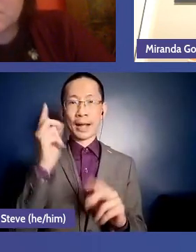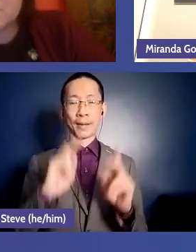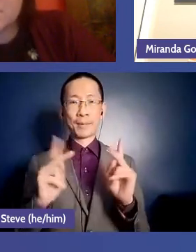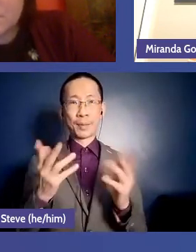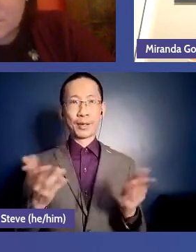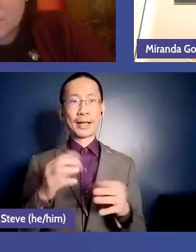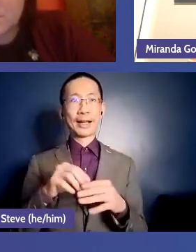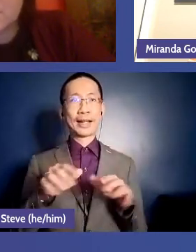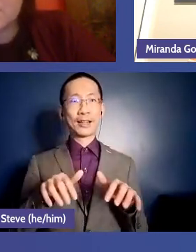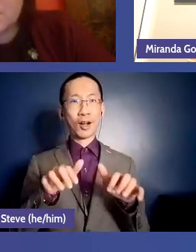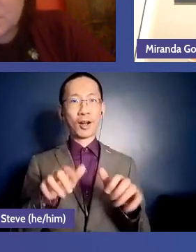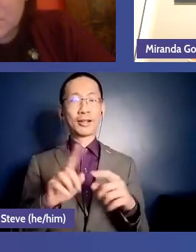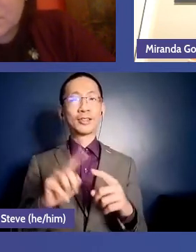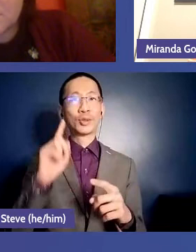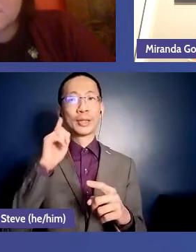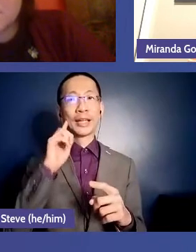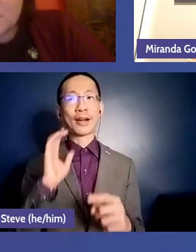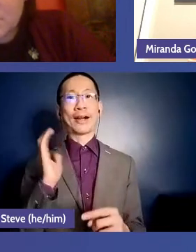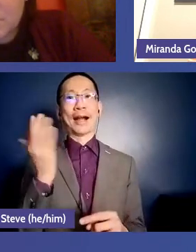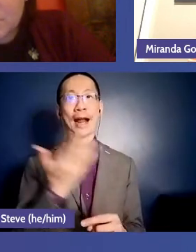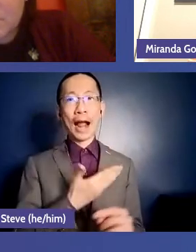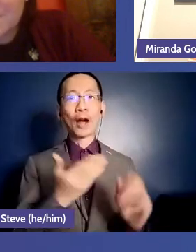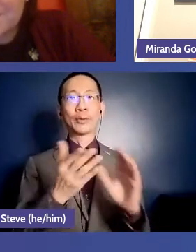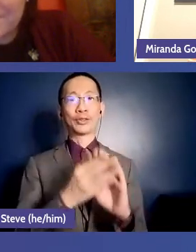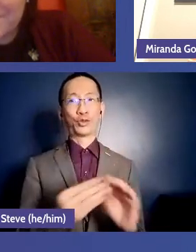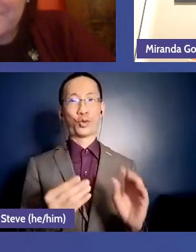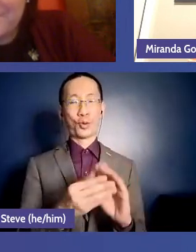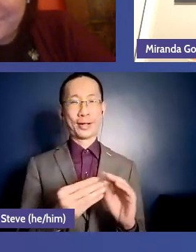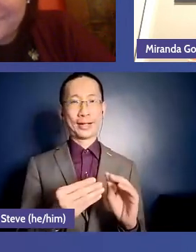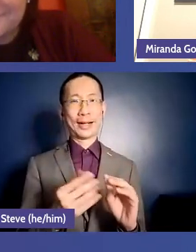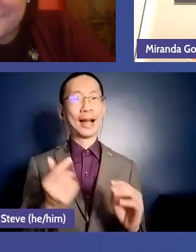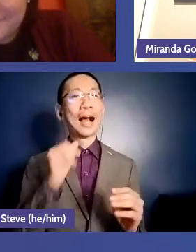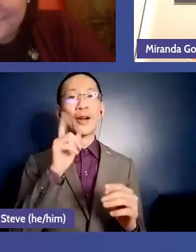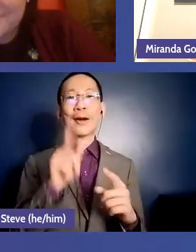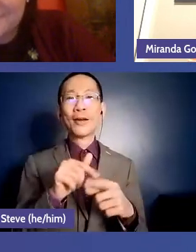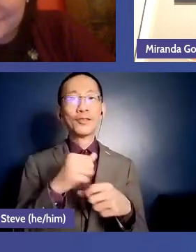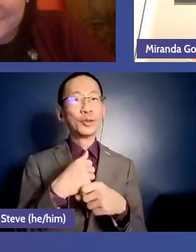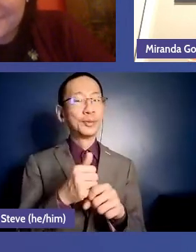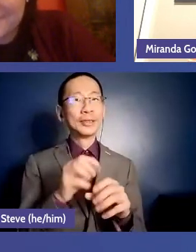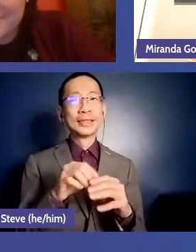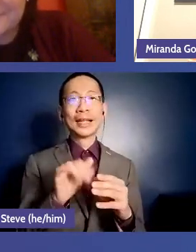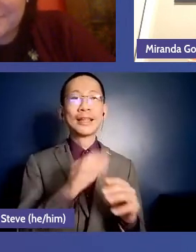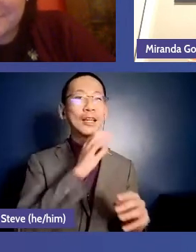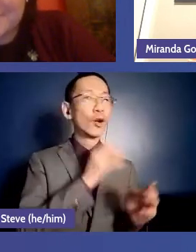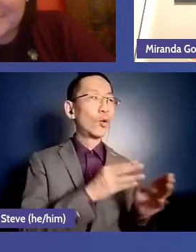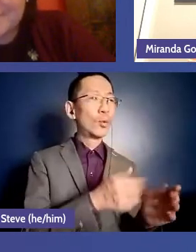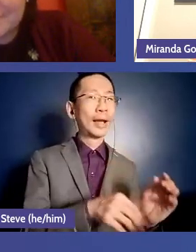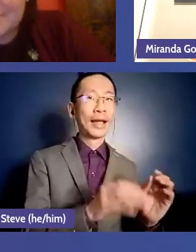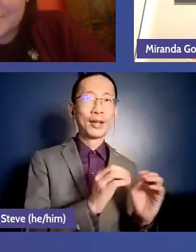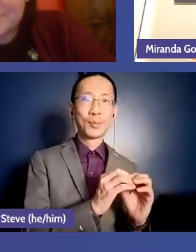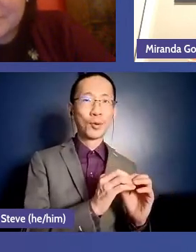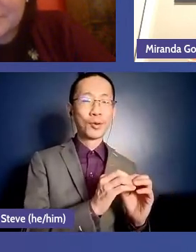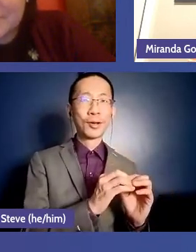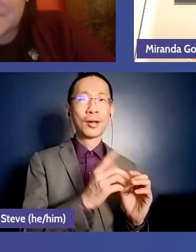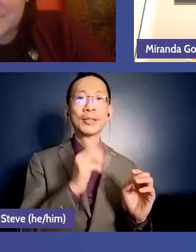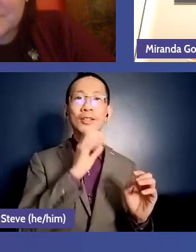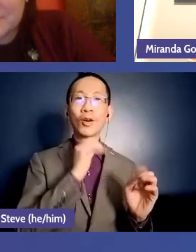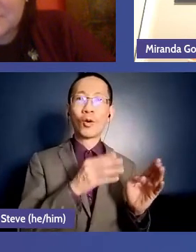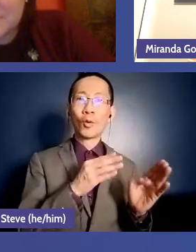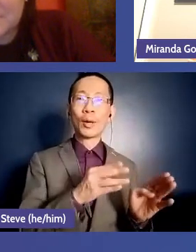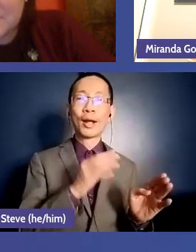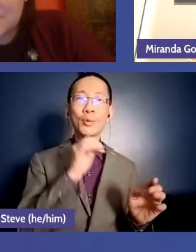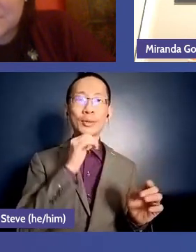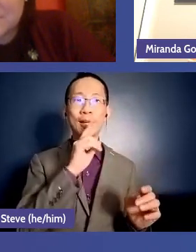the audience to hear our story. Like I don't have to produce in that old way anymore because the old way was